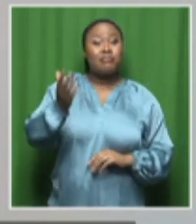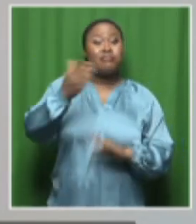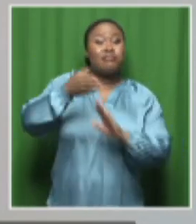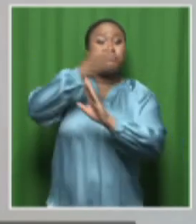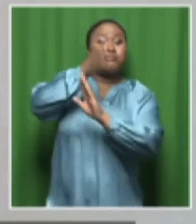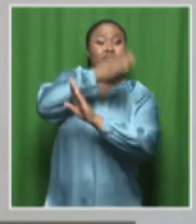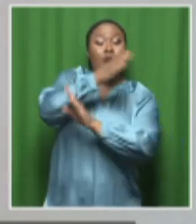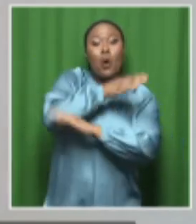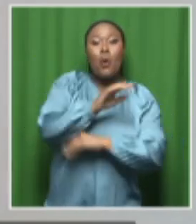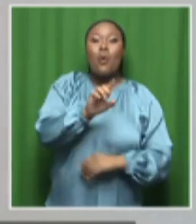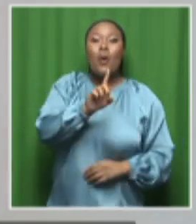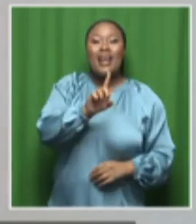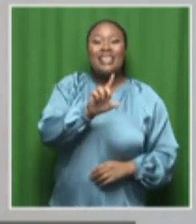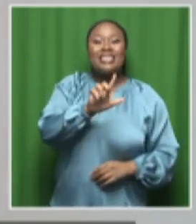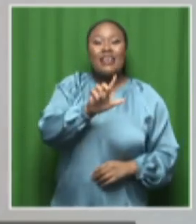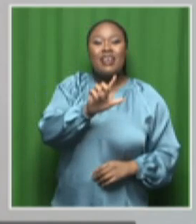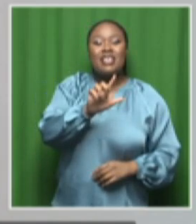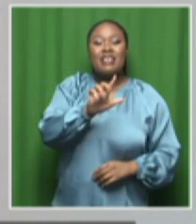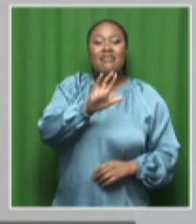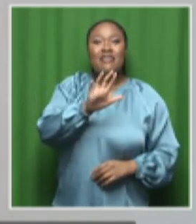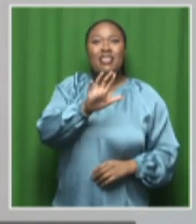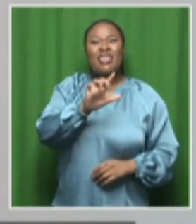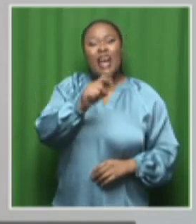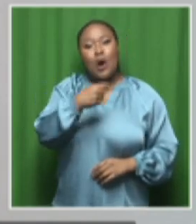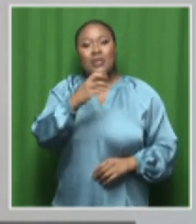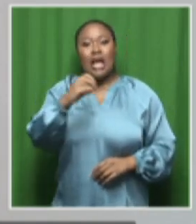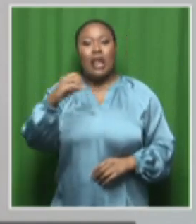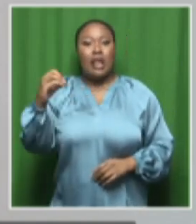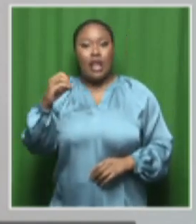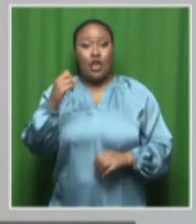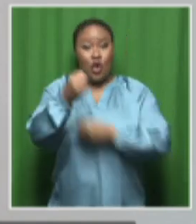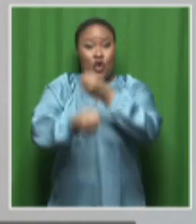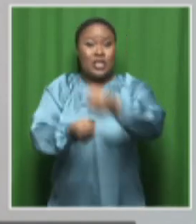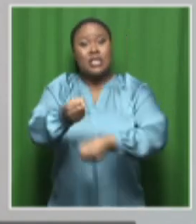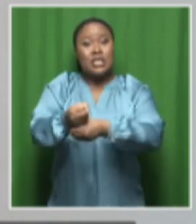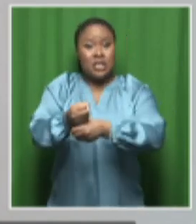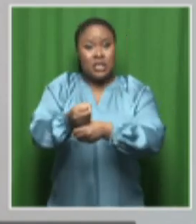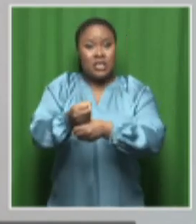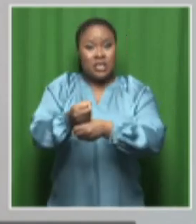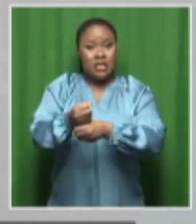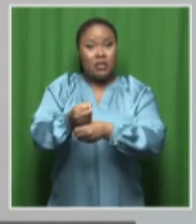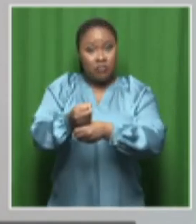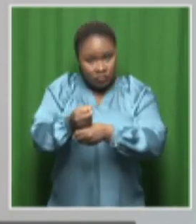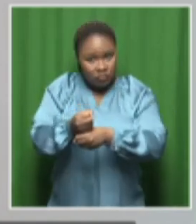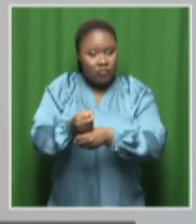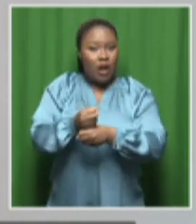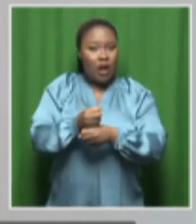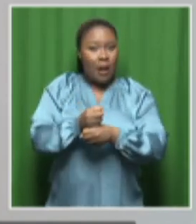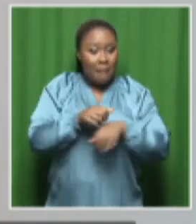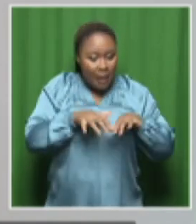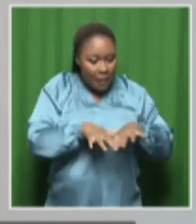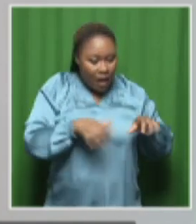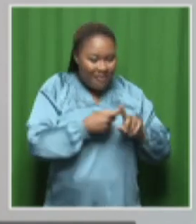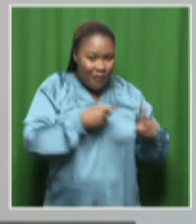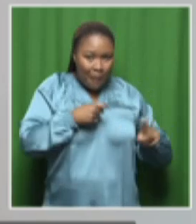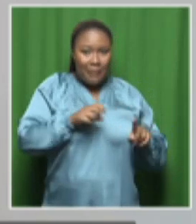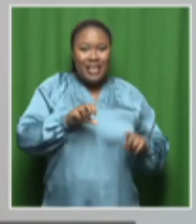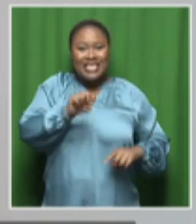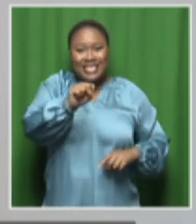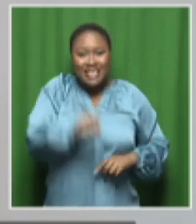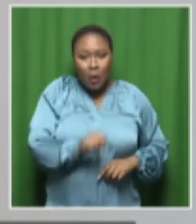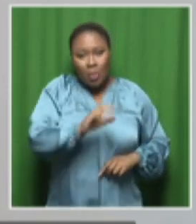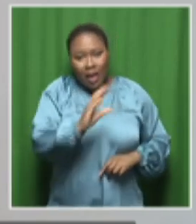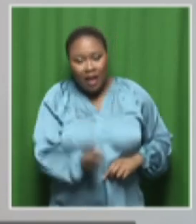175,000 years. Only in this part of the world. I know that Blombos goes a little bit